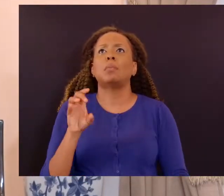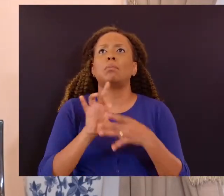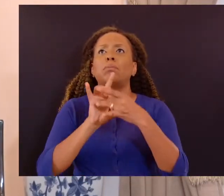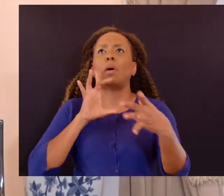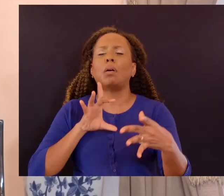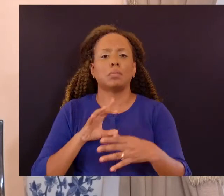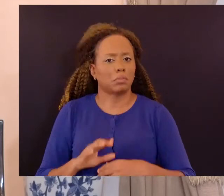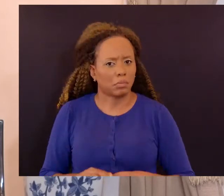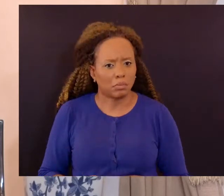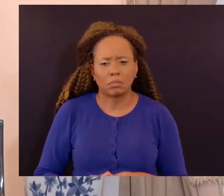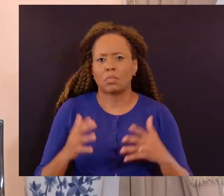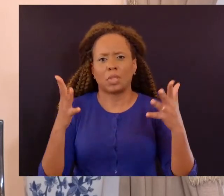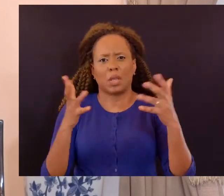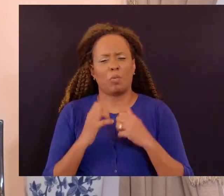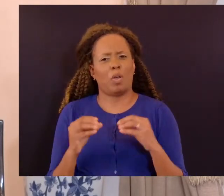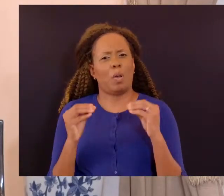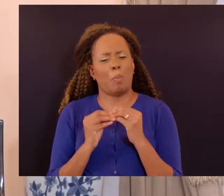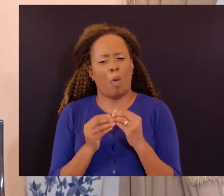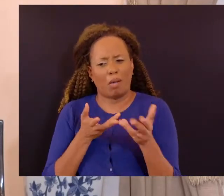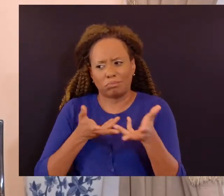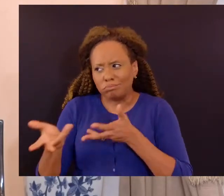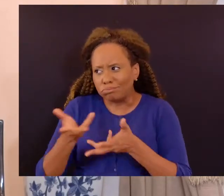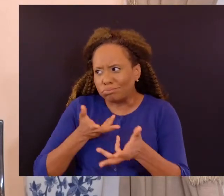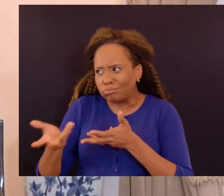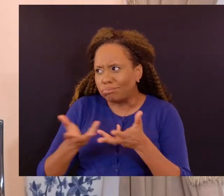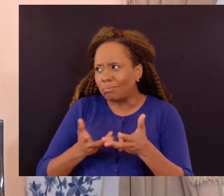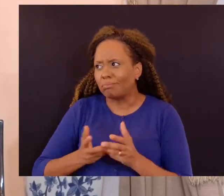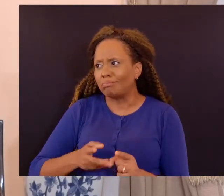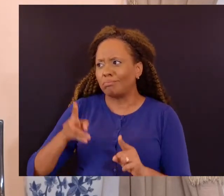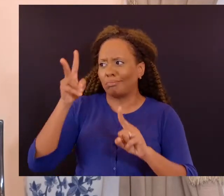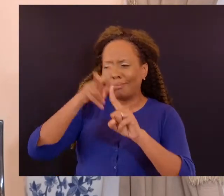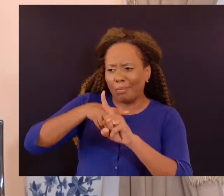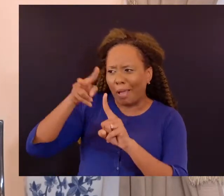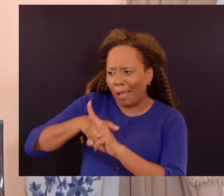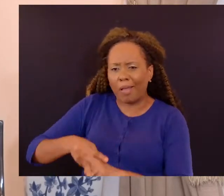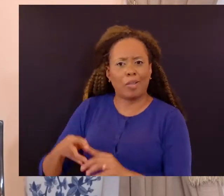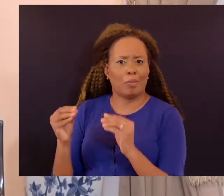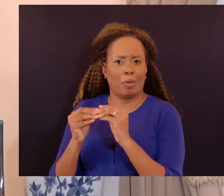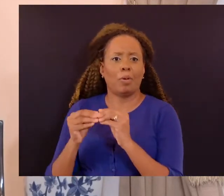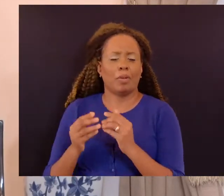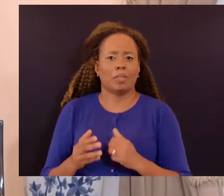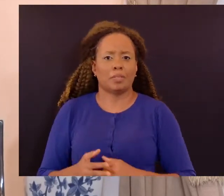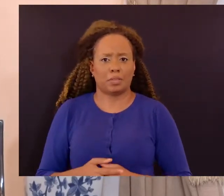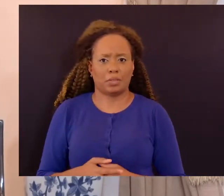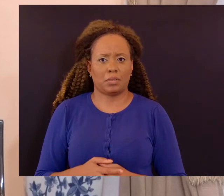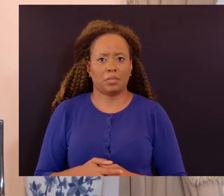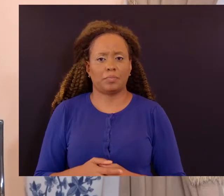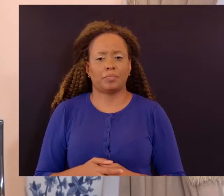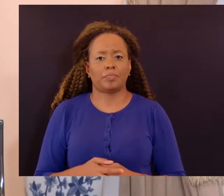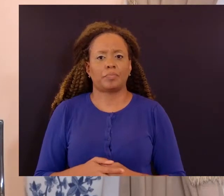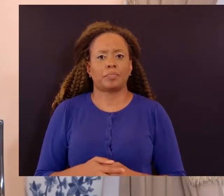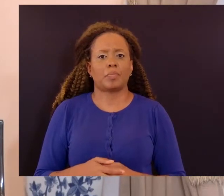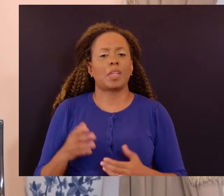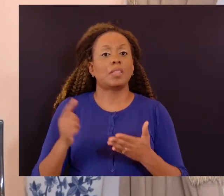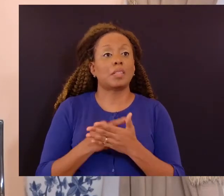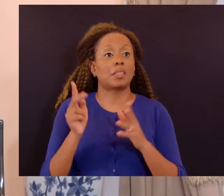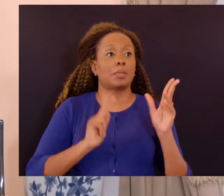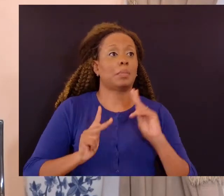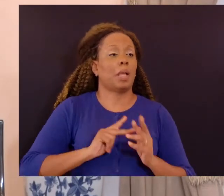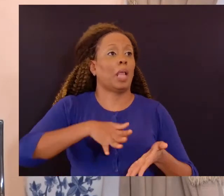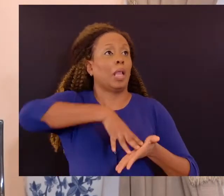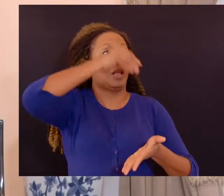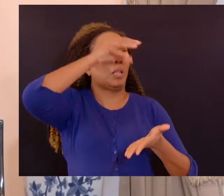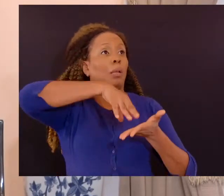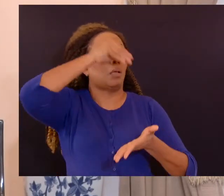and apply that in the practical environment. I think the problem we have is that people learn it, they're able